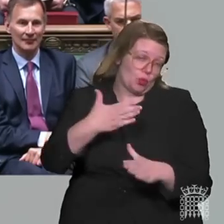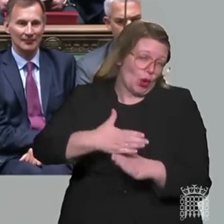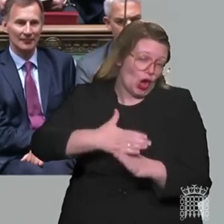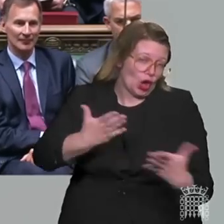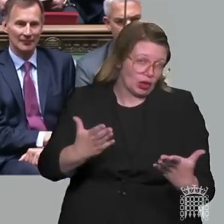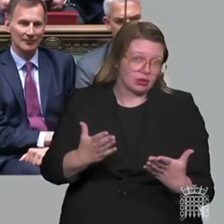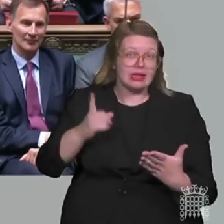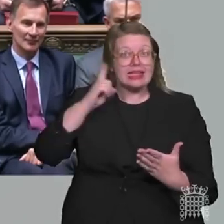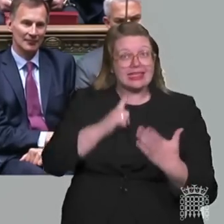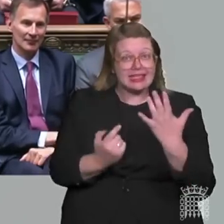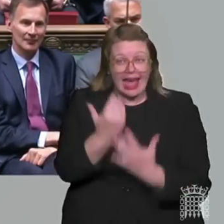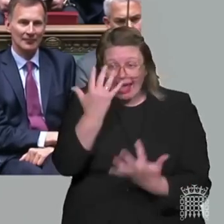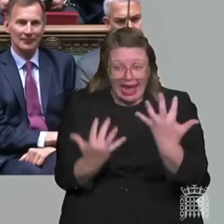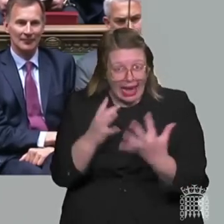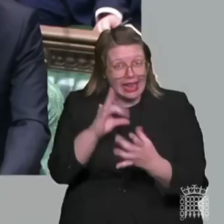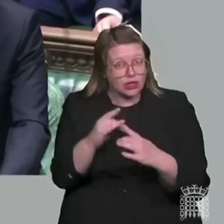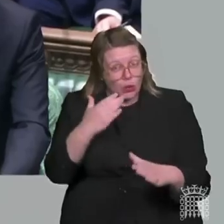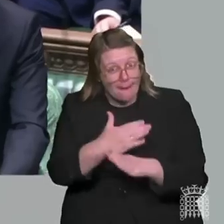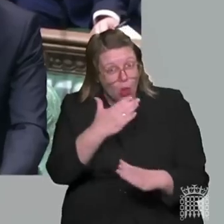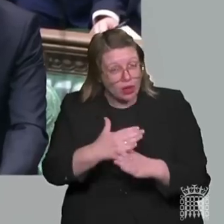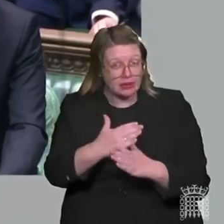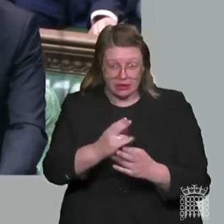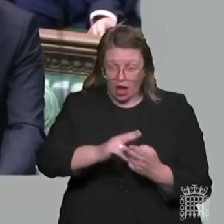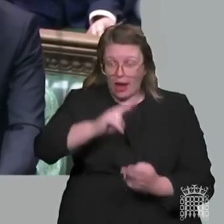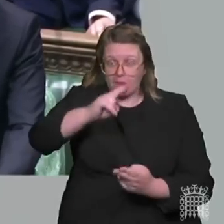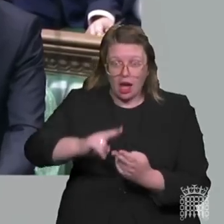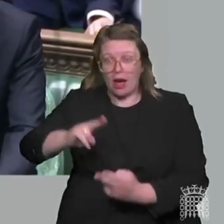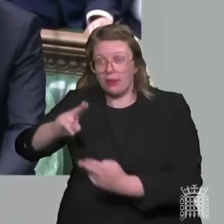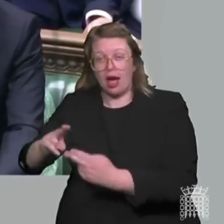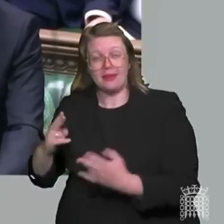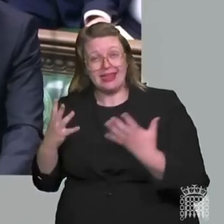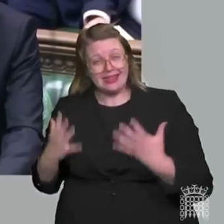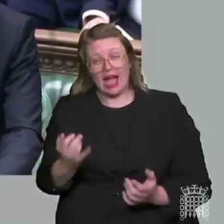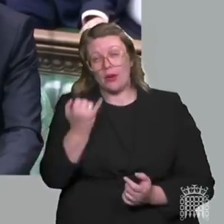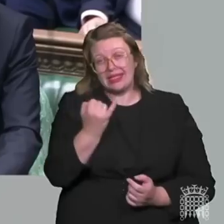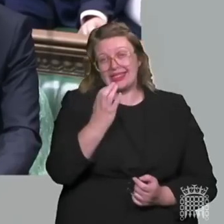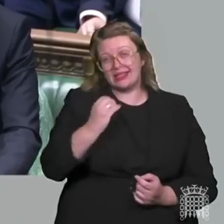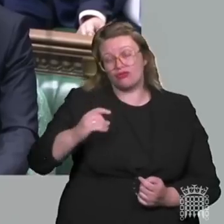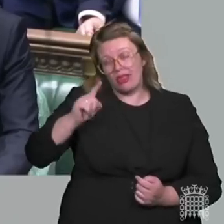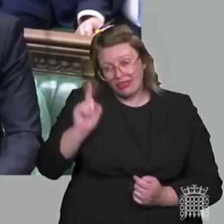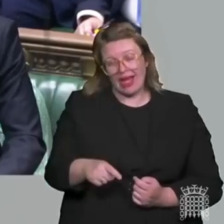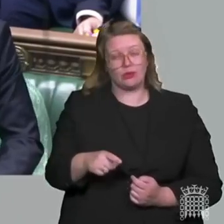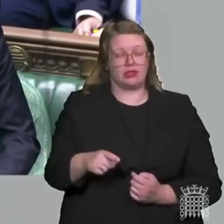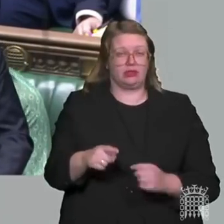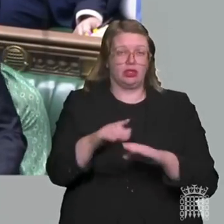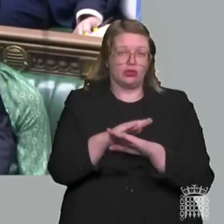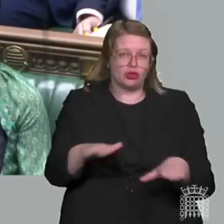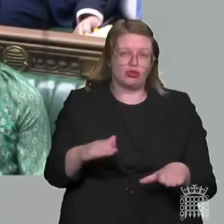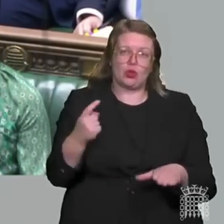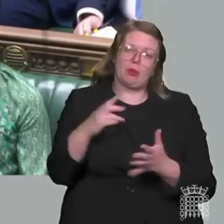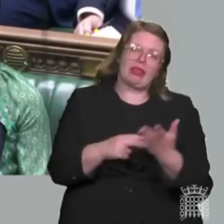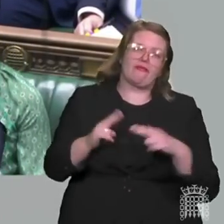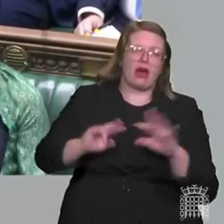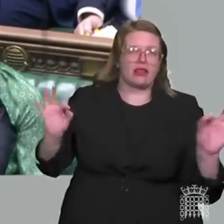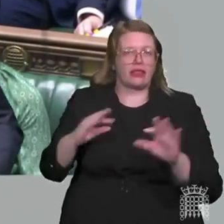as we saw yesterday, at record levels, I'm pleased that there are now over 600,000 fewer children in workless households in